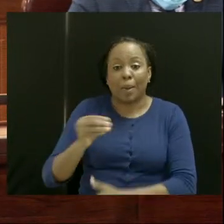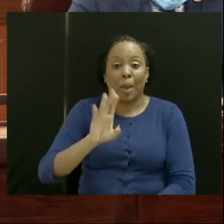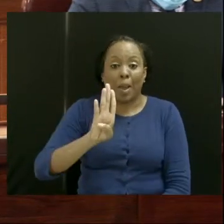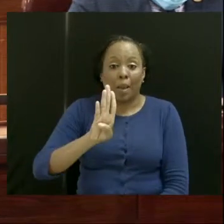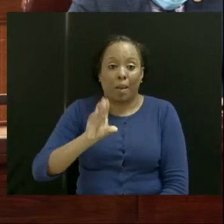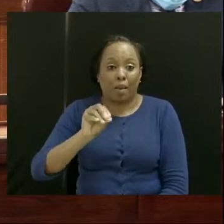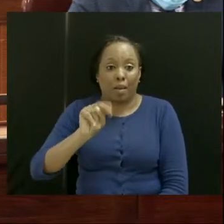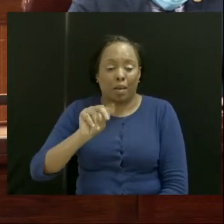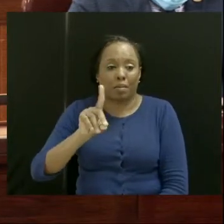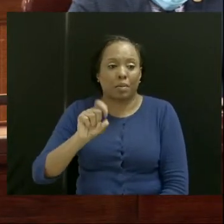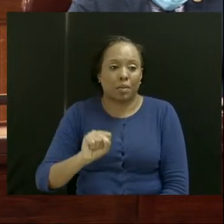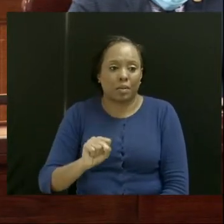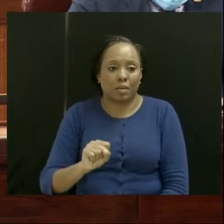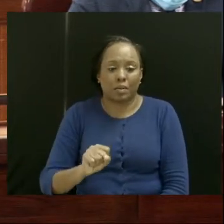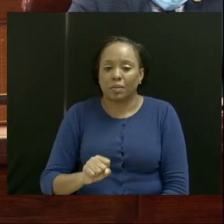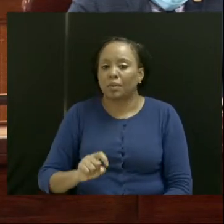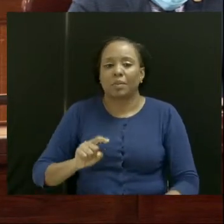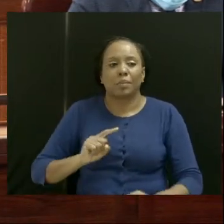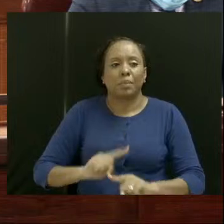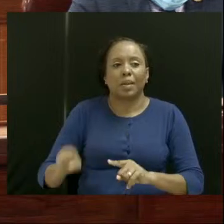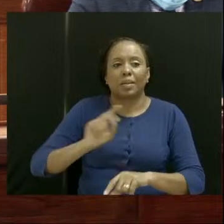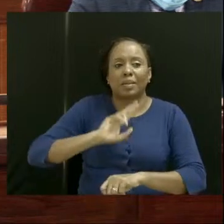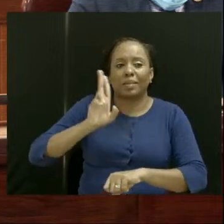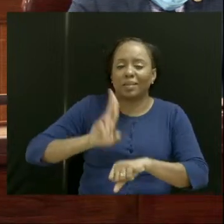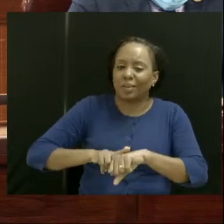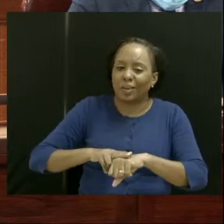on the backs of the taxpayers